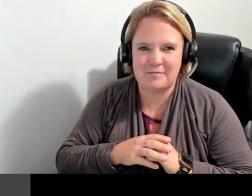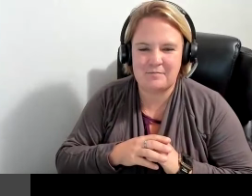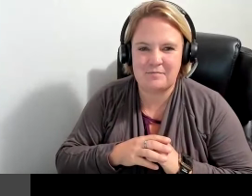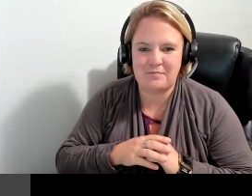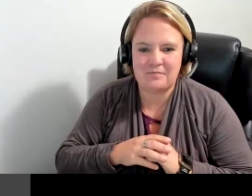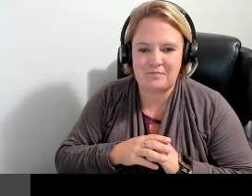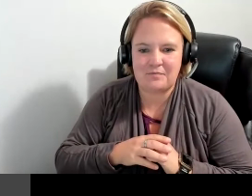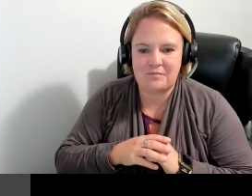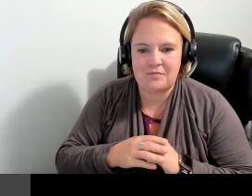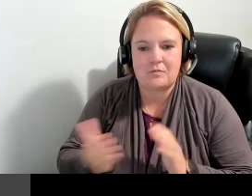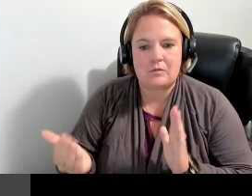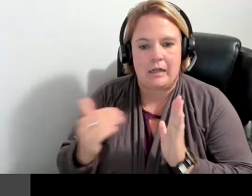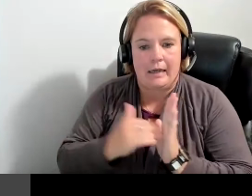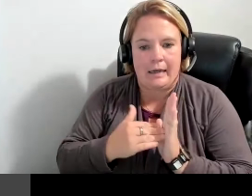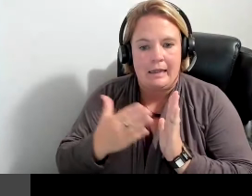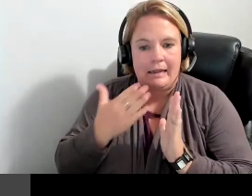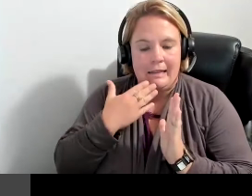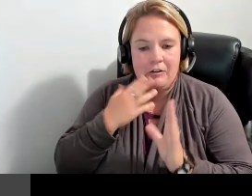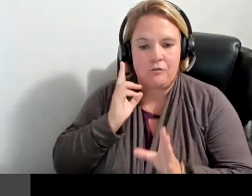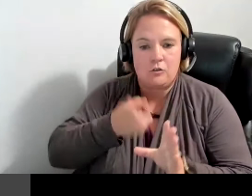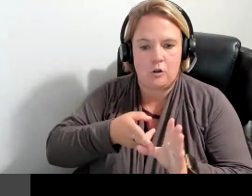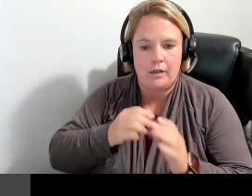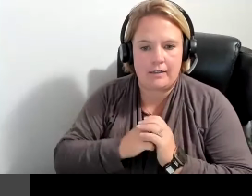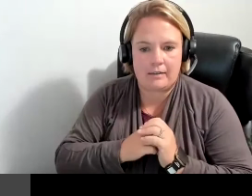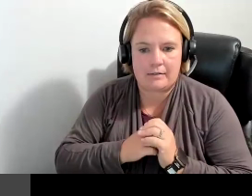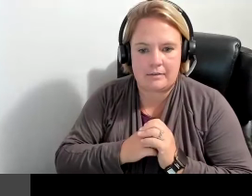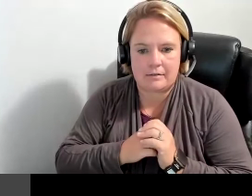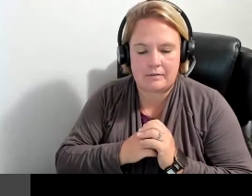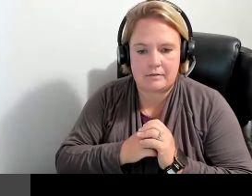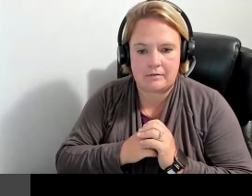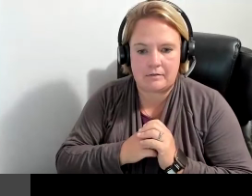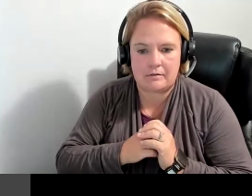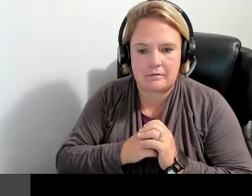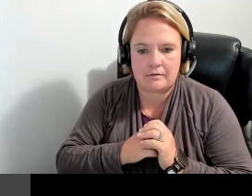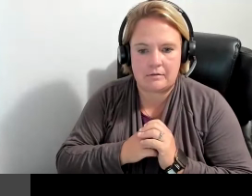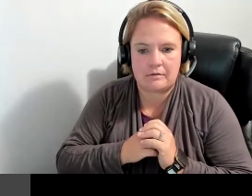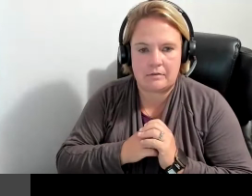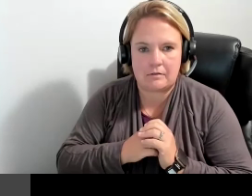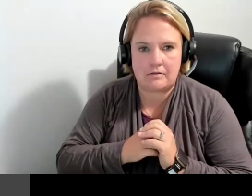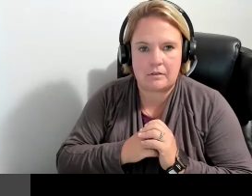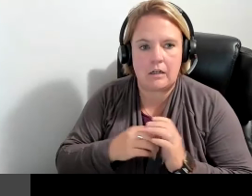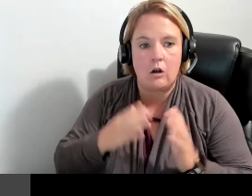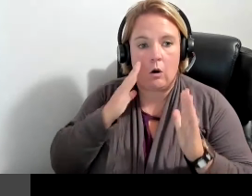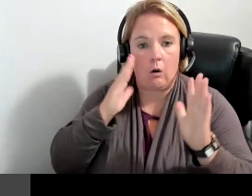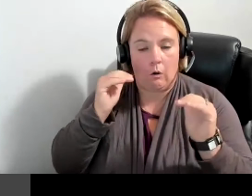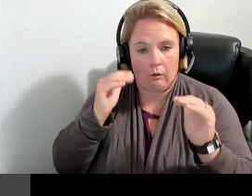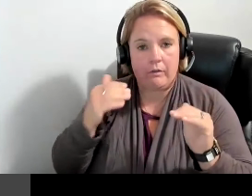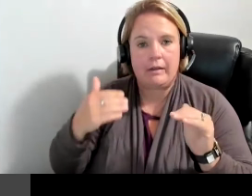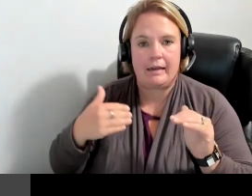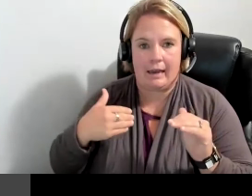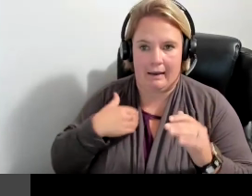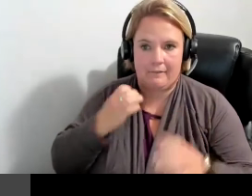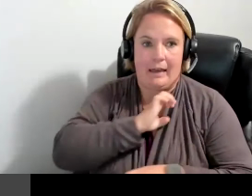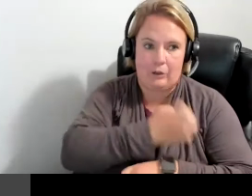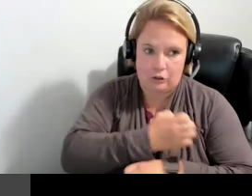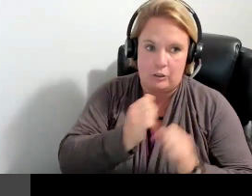So again, just thank you for joining us this morning for the first session especially. So I'm hopefully bringing my energy with fresh coffee right now.